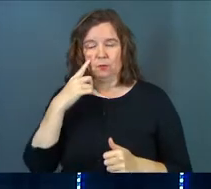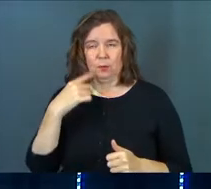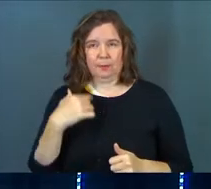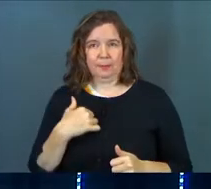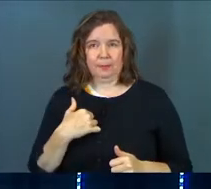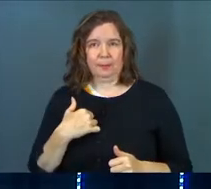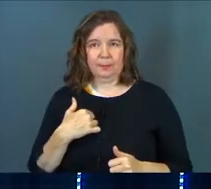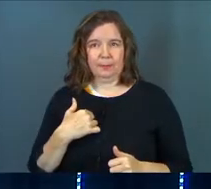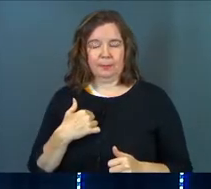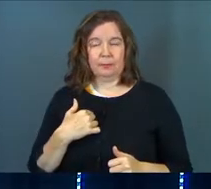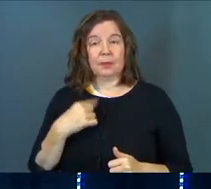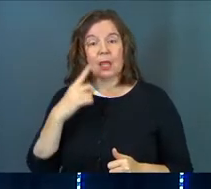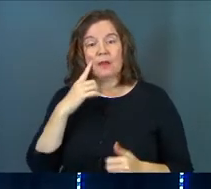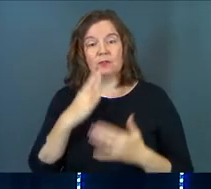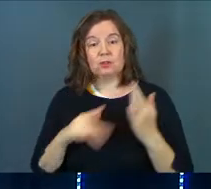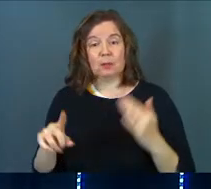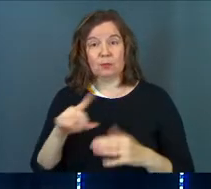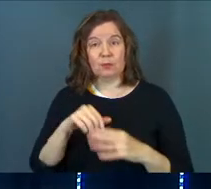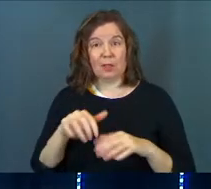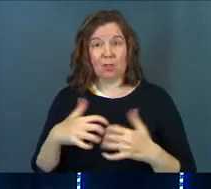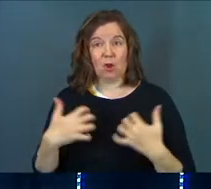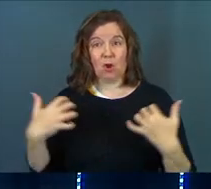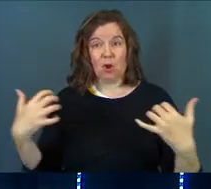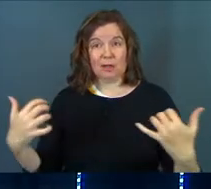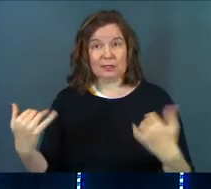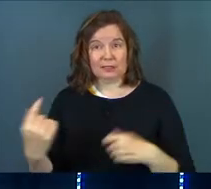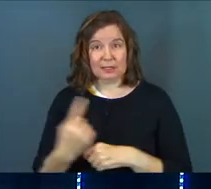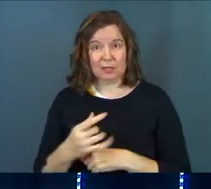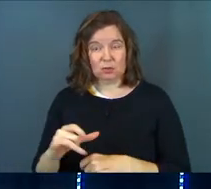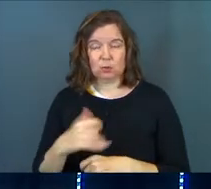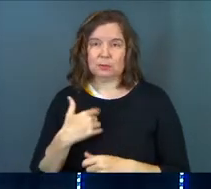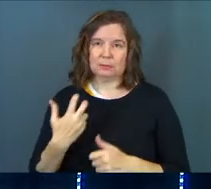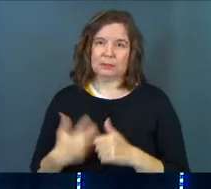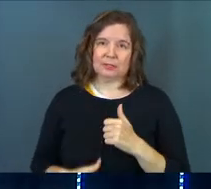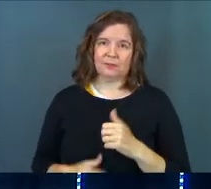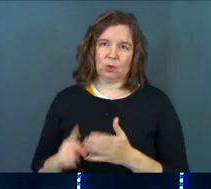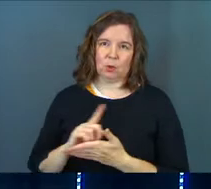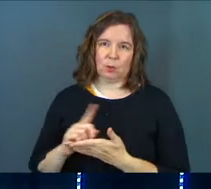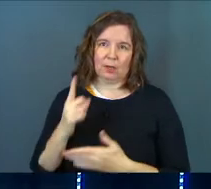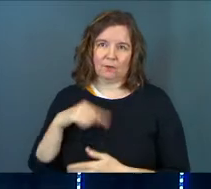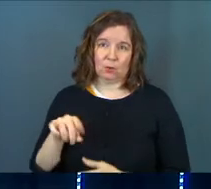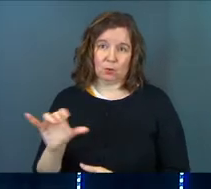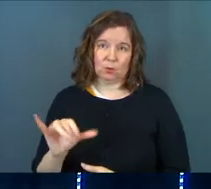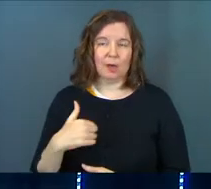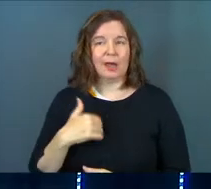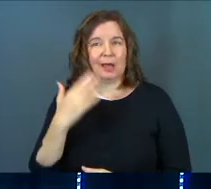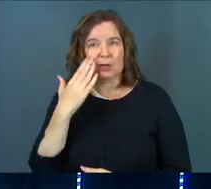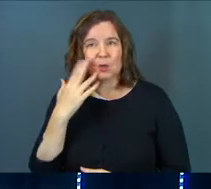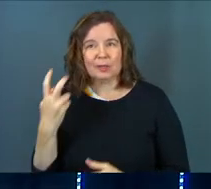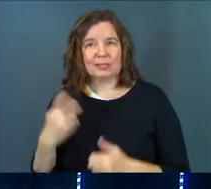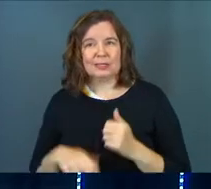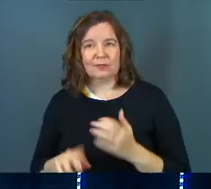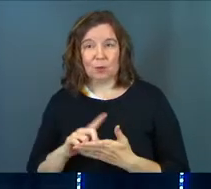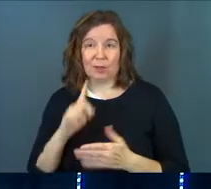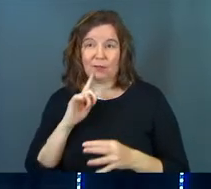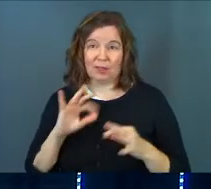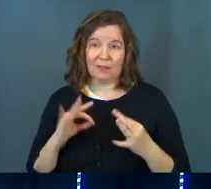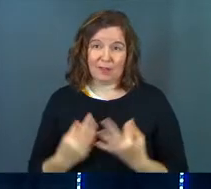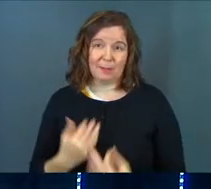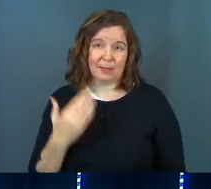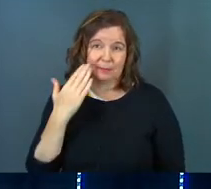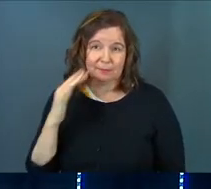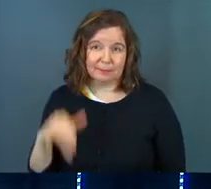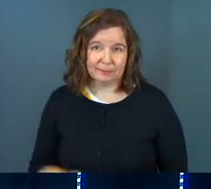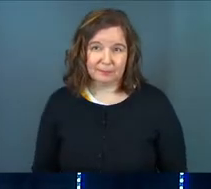for me. And for some of you guys in the audience today, it's been a difficult week for you. And I know it's a difficult week for the family.